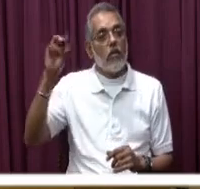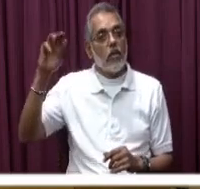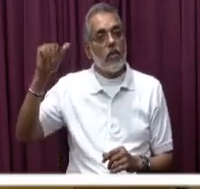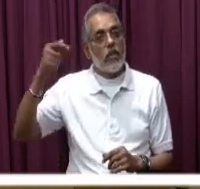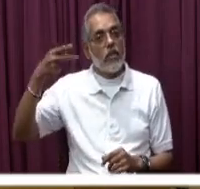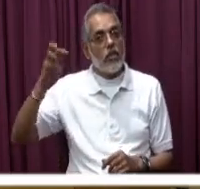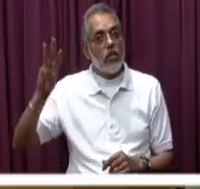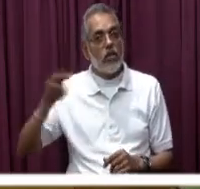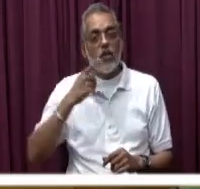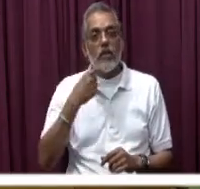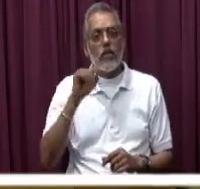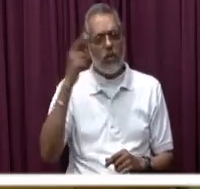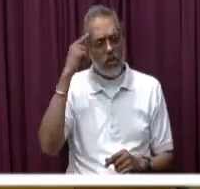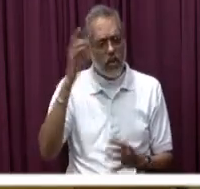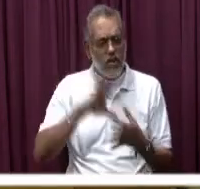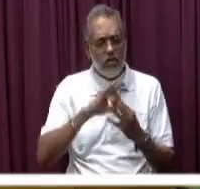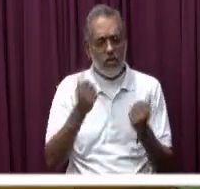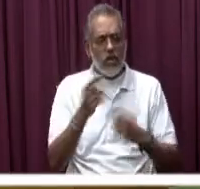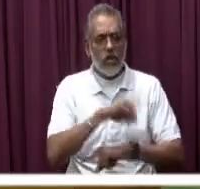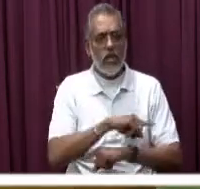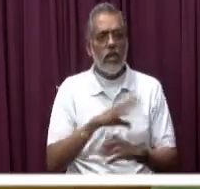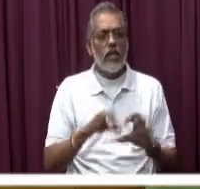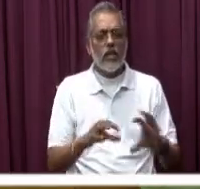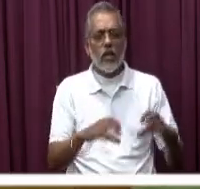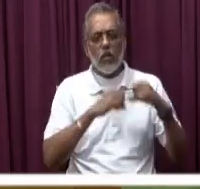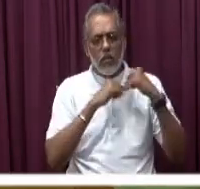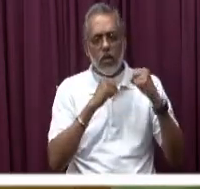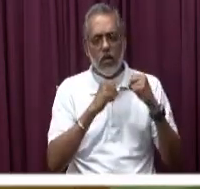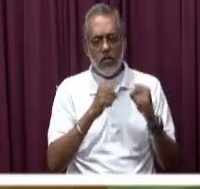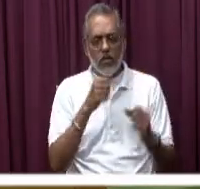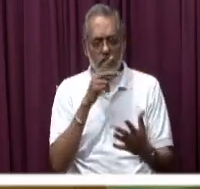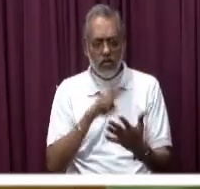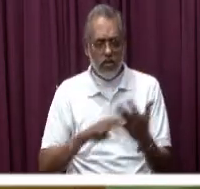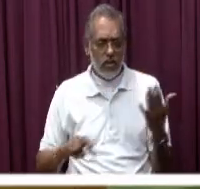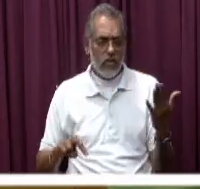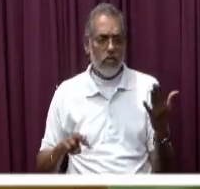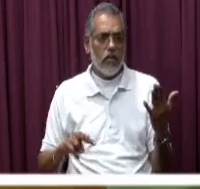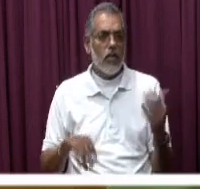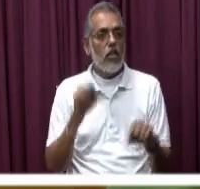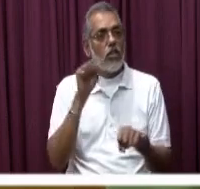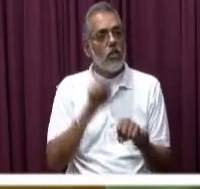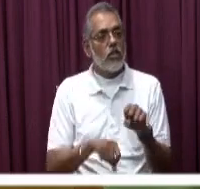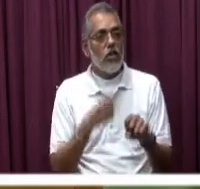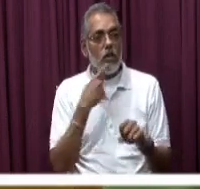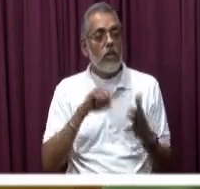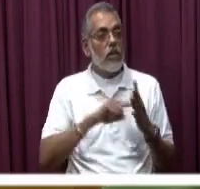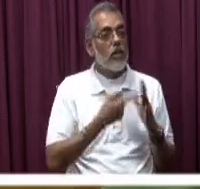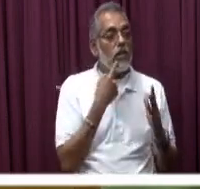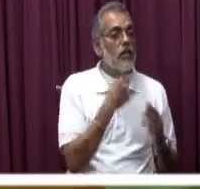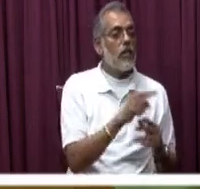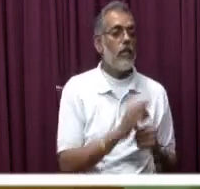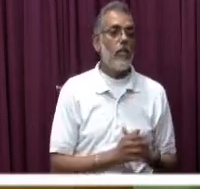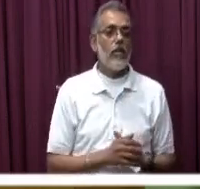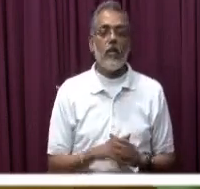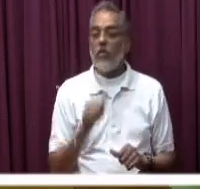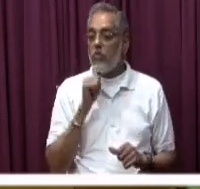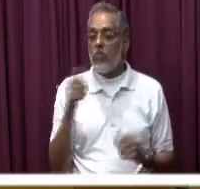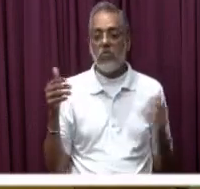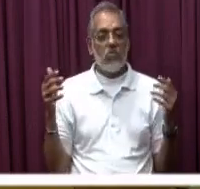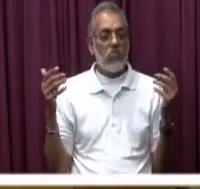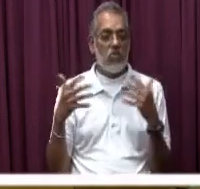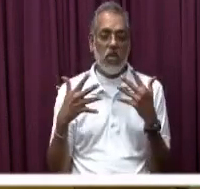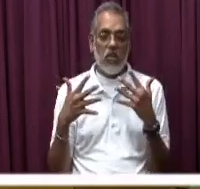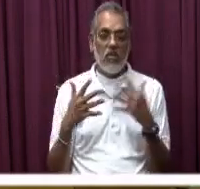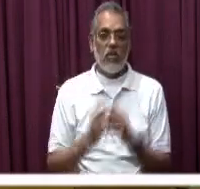going to reflect on today because it's such a powerful text. So he starts by saying to them, do not be